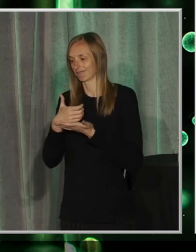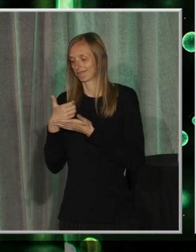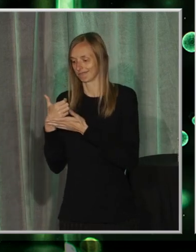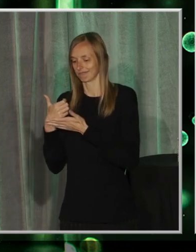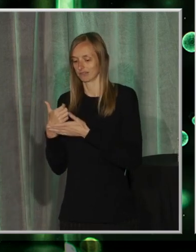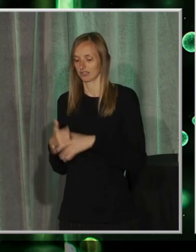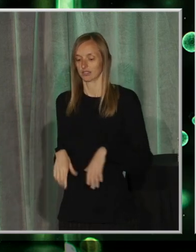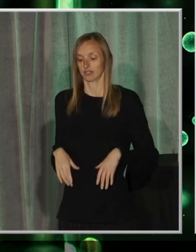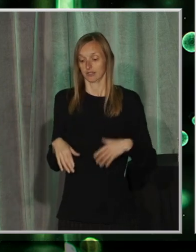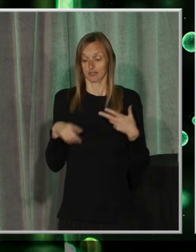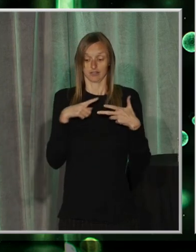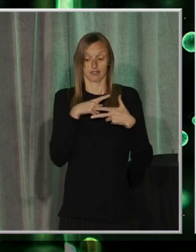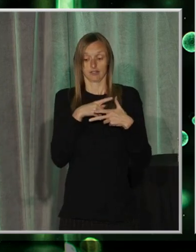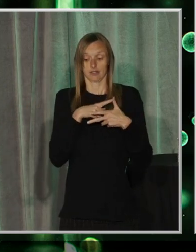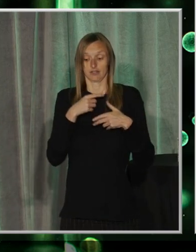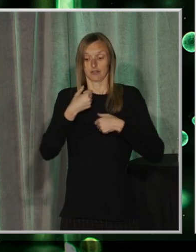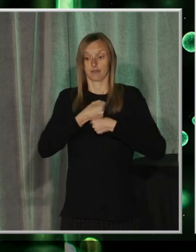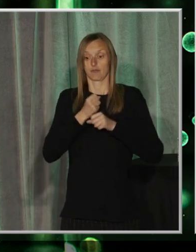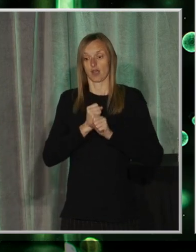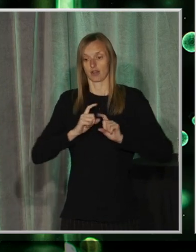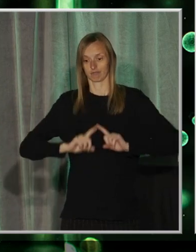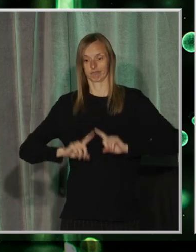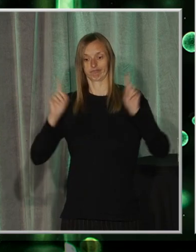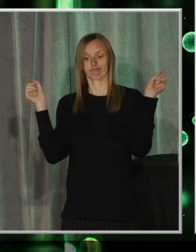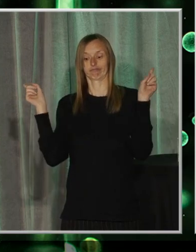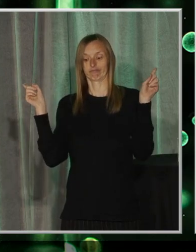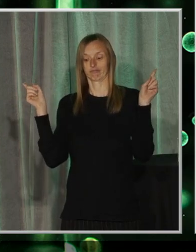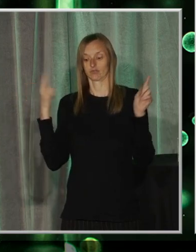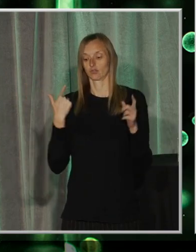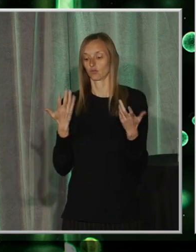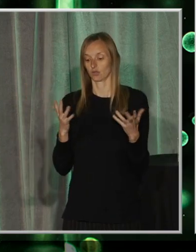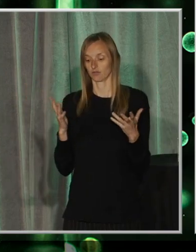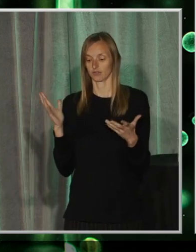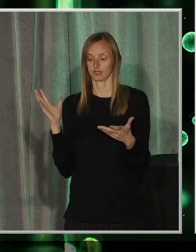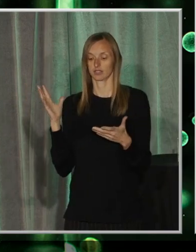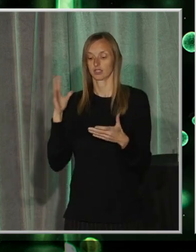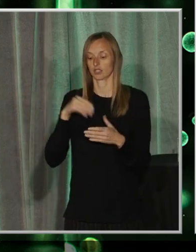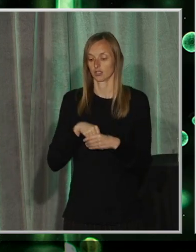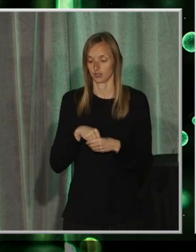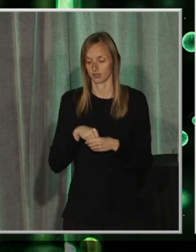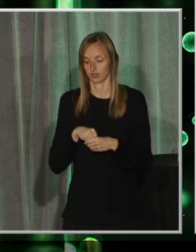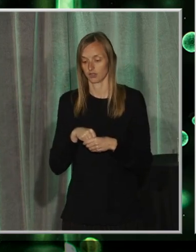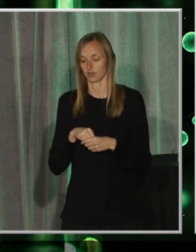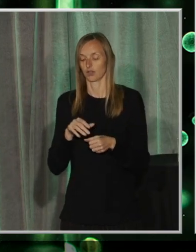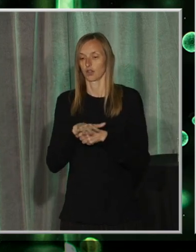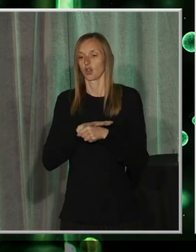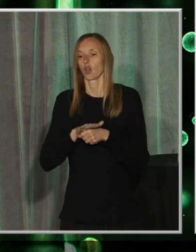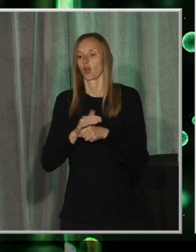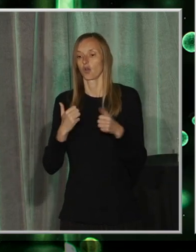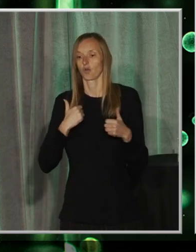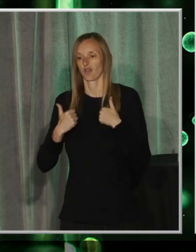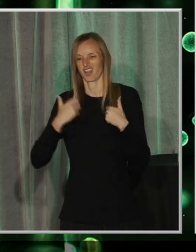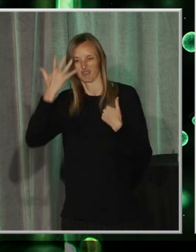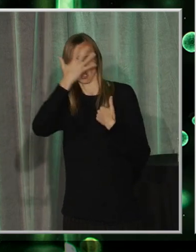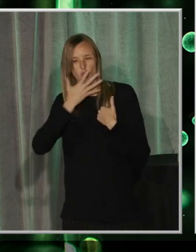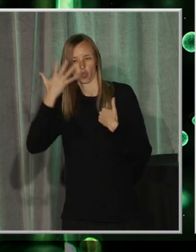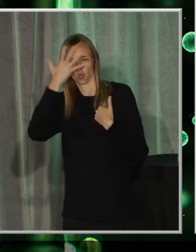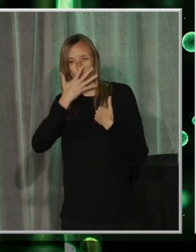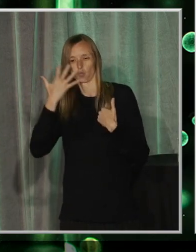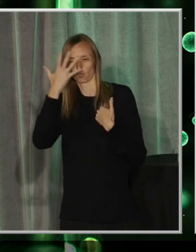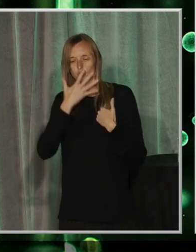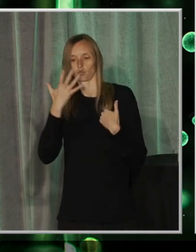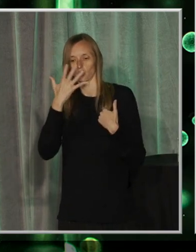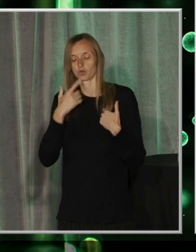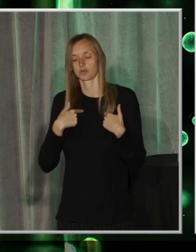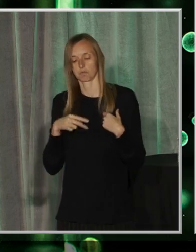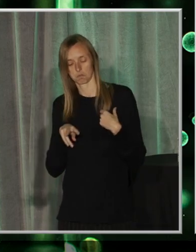product differentiation, we've managed to incorporate the local Rwandan aesthetics so that